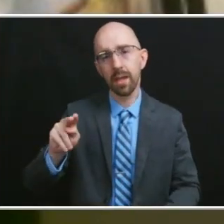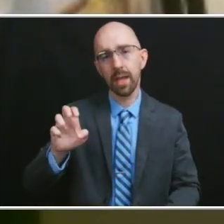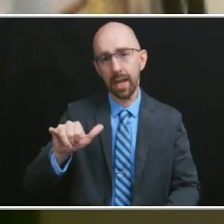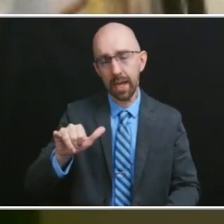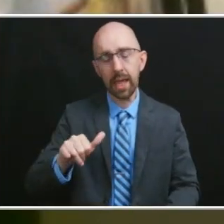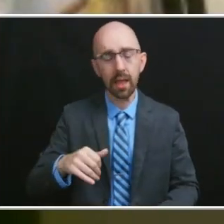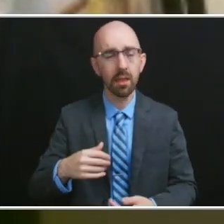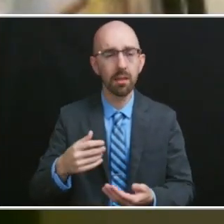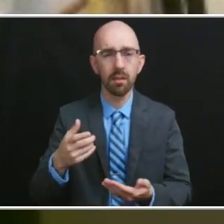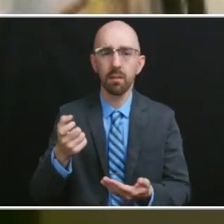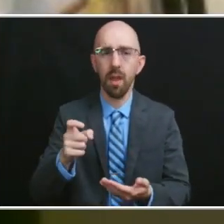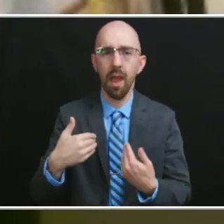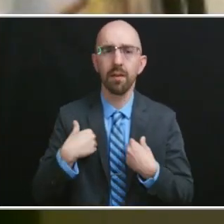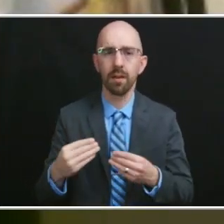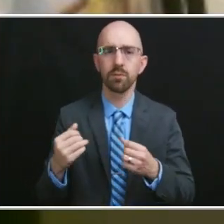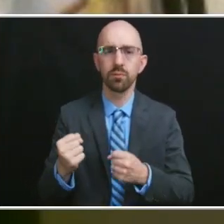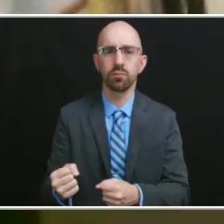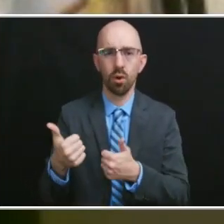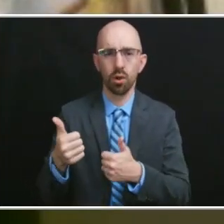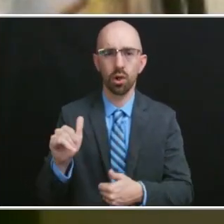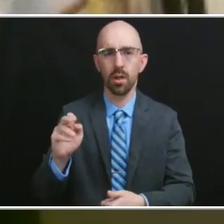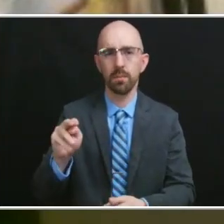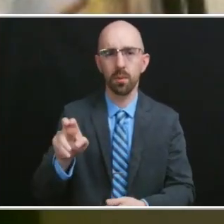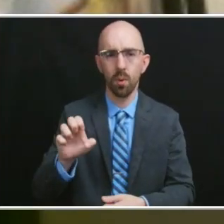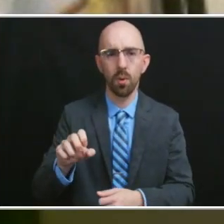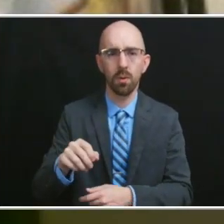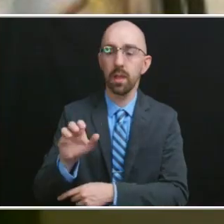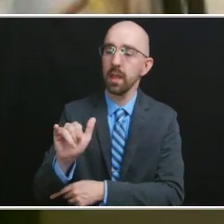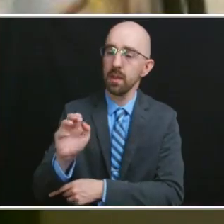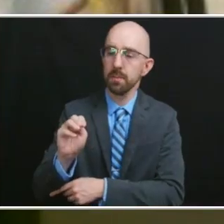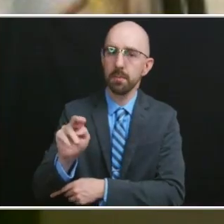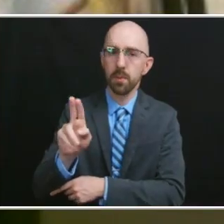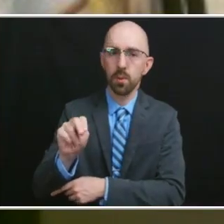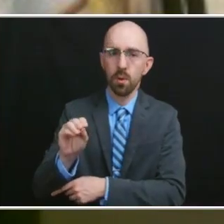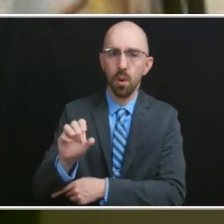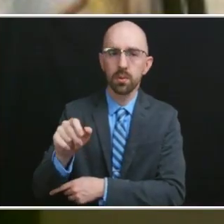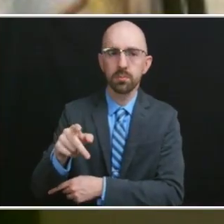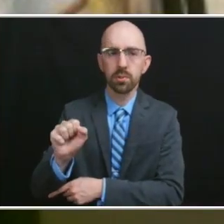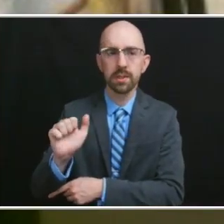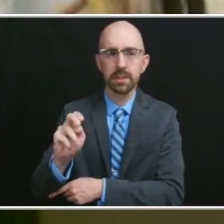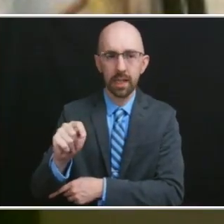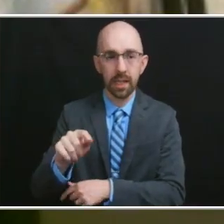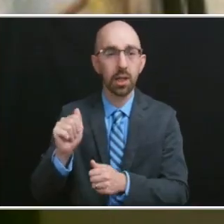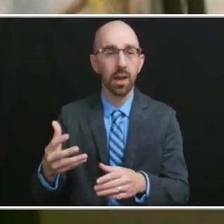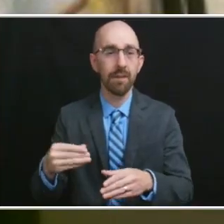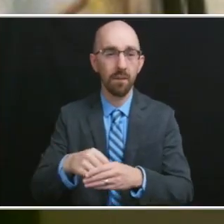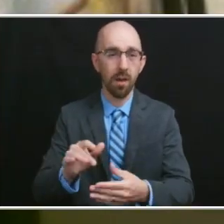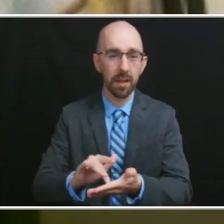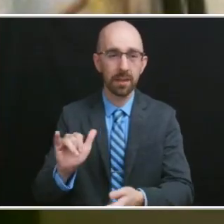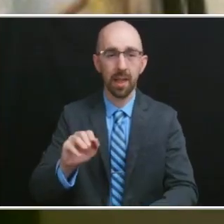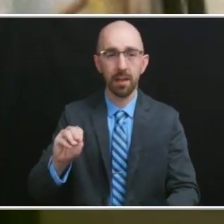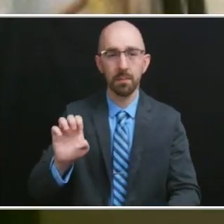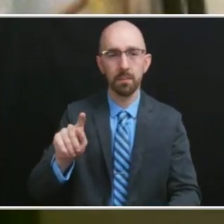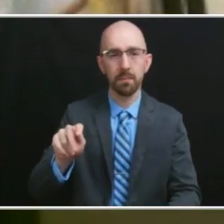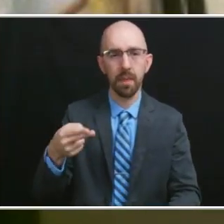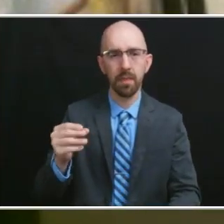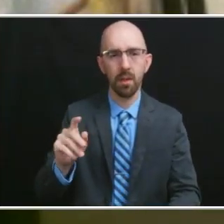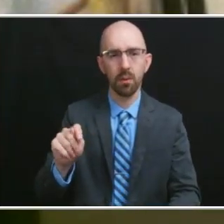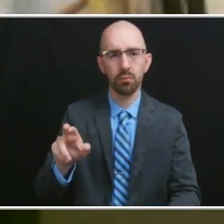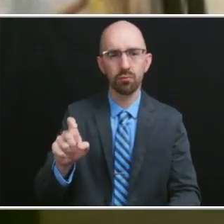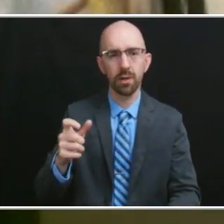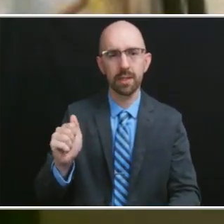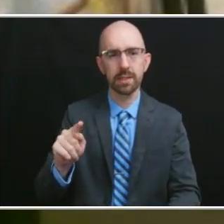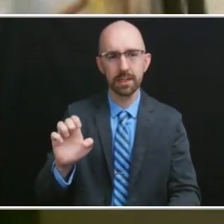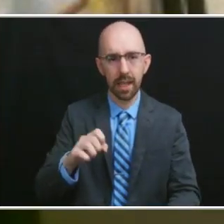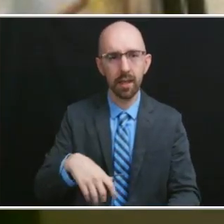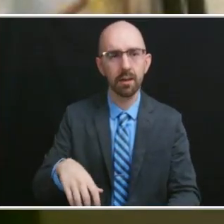might use stronger immunosuppressants, and those could include drugs like methotrexate, azathioprine, sometimes with steroids, corticosteroids